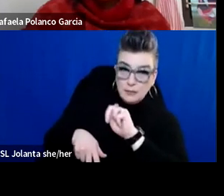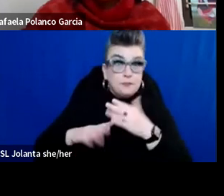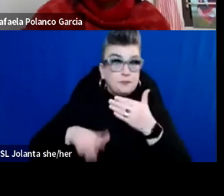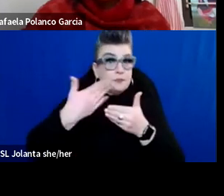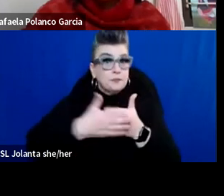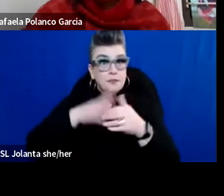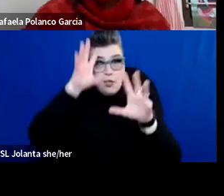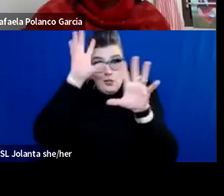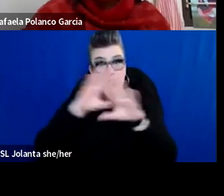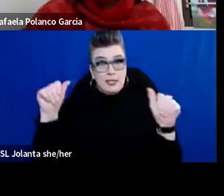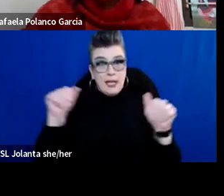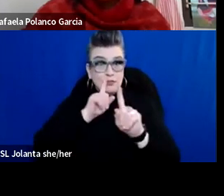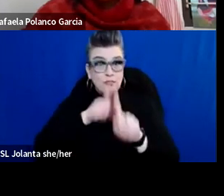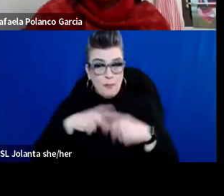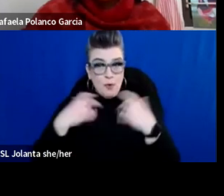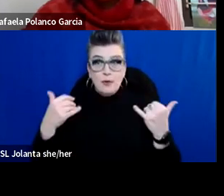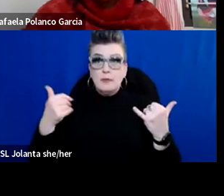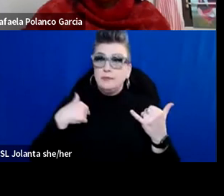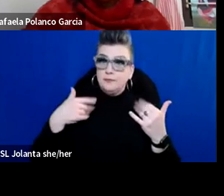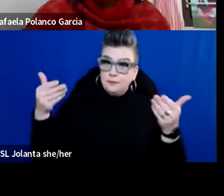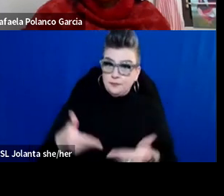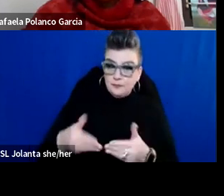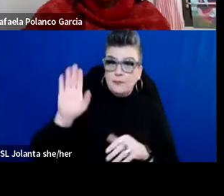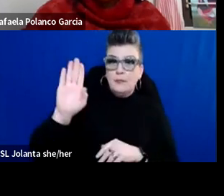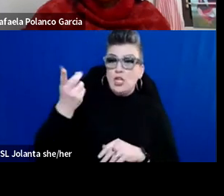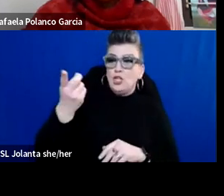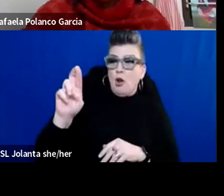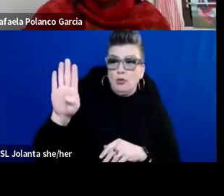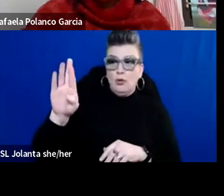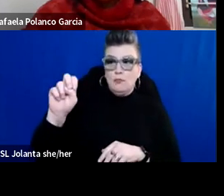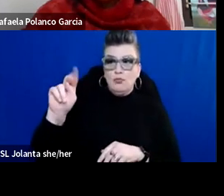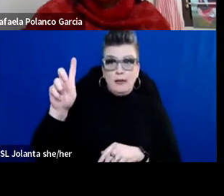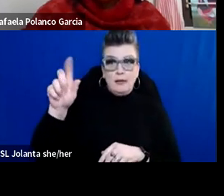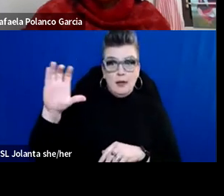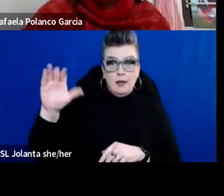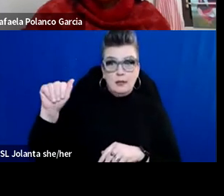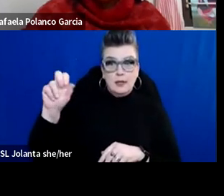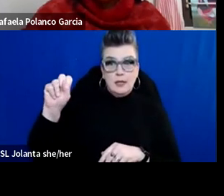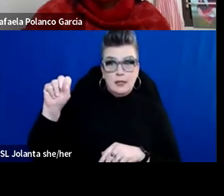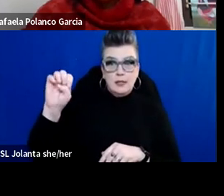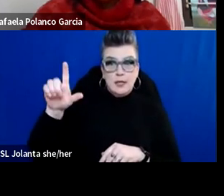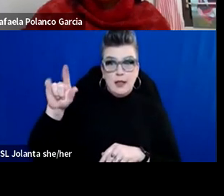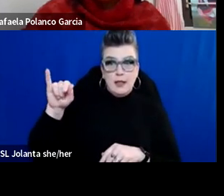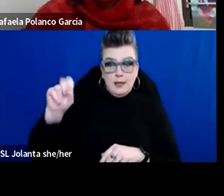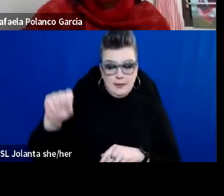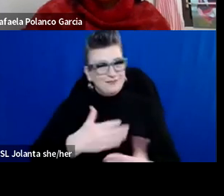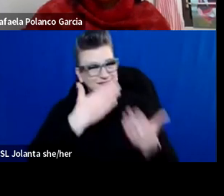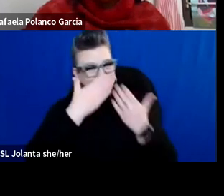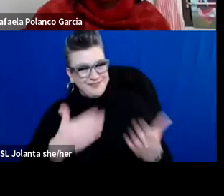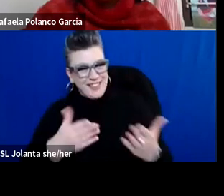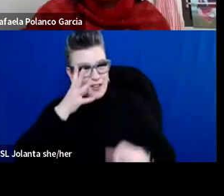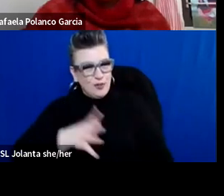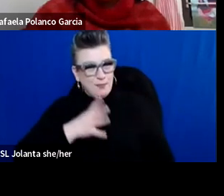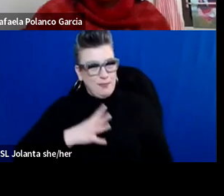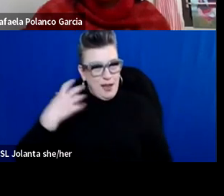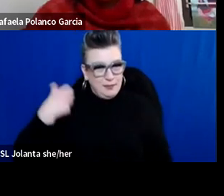report i will present to you our superintendent dr brenda caselius thank you madam chair before i move on to